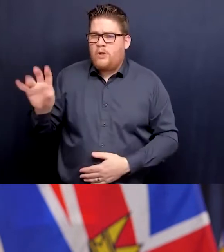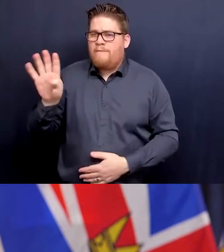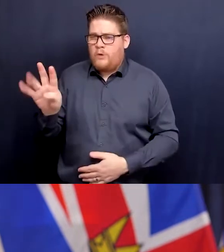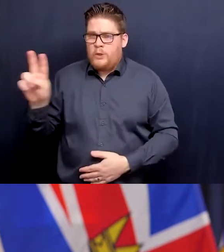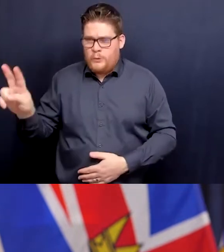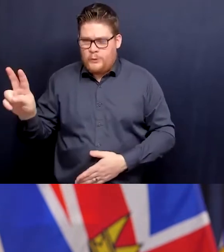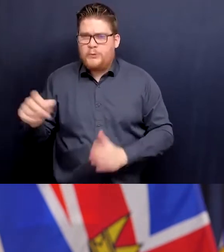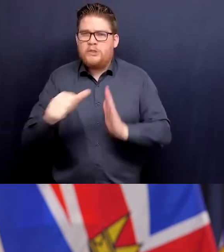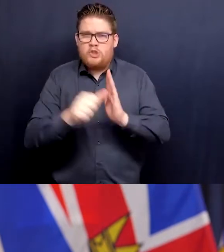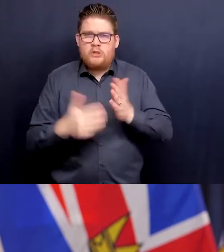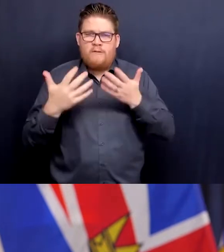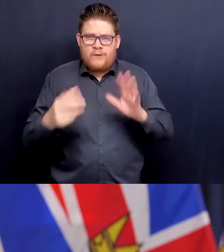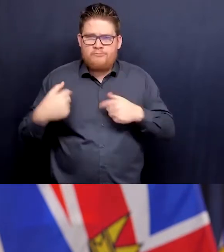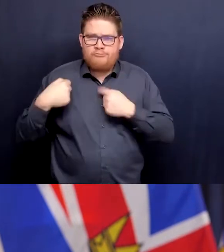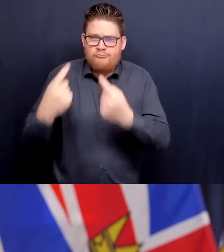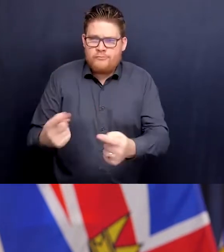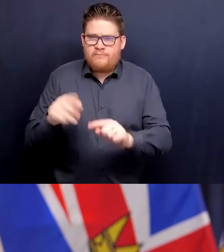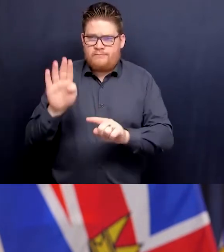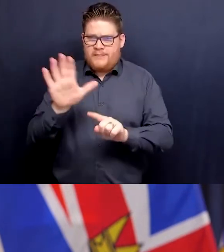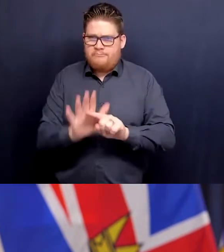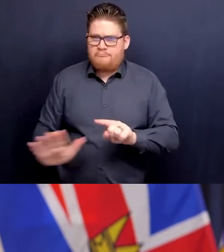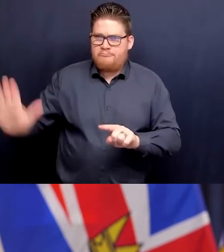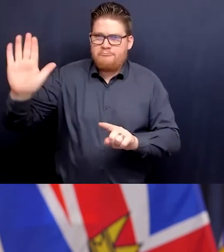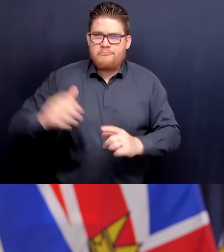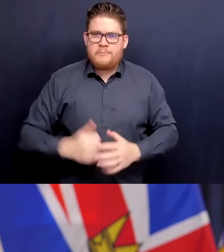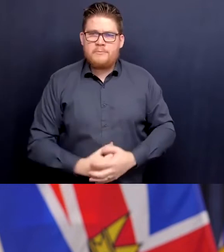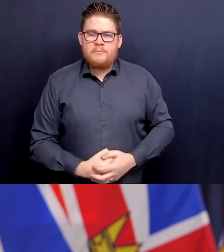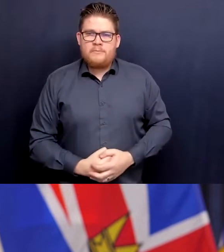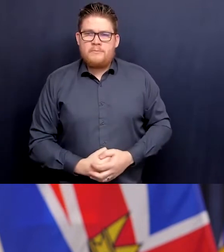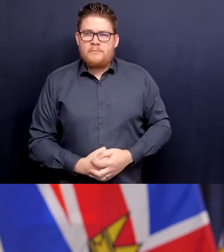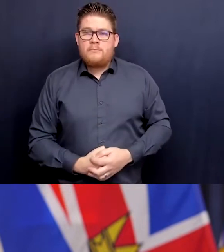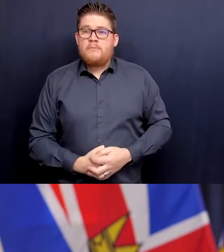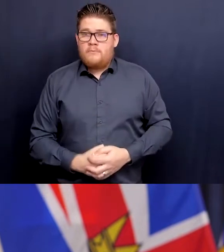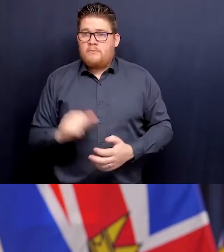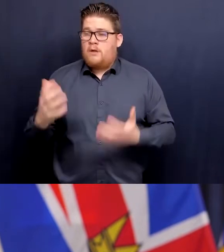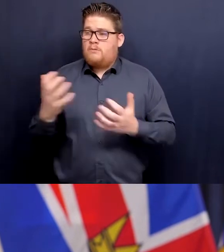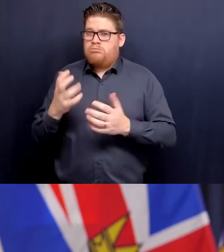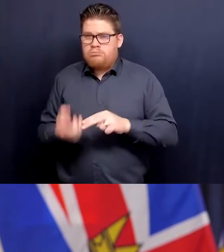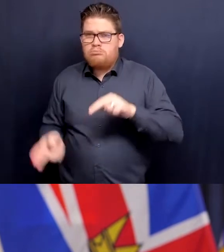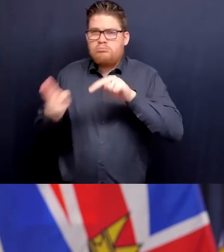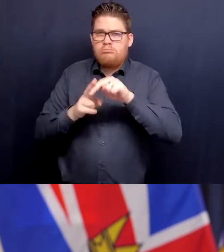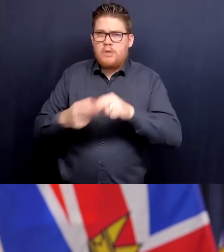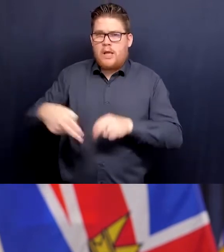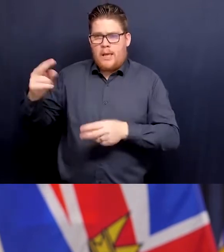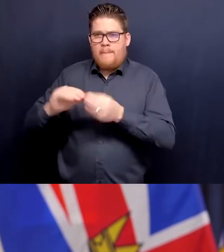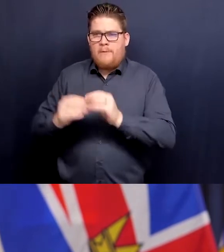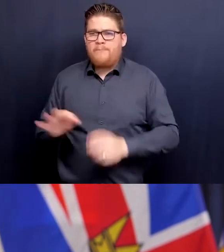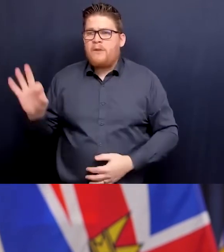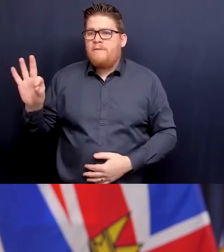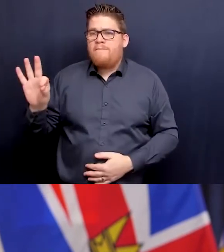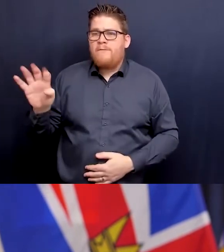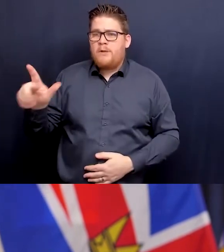in BC. And that's a significant number. We'd also wanted to say that from February 27th to March 5th, the most